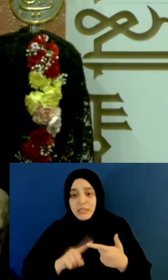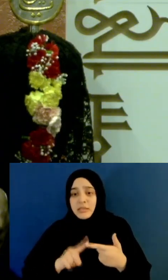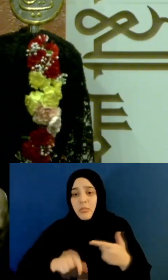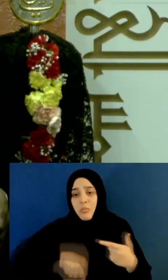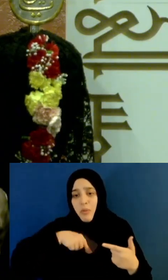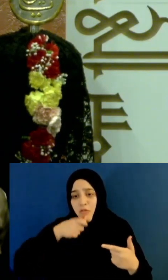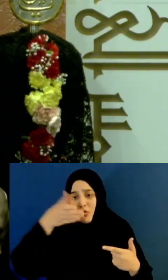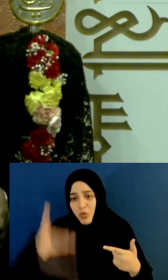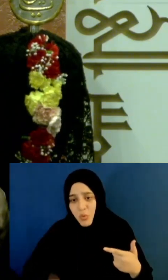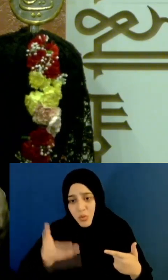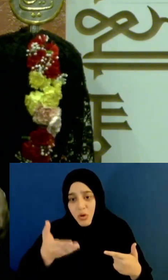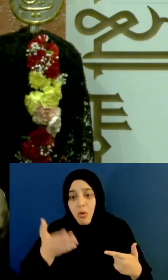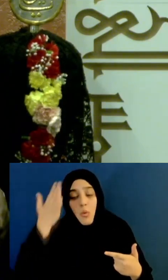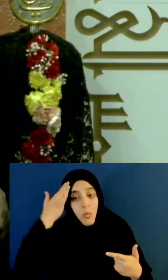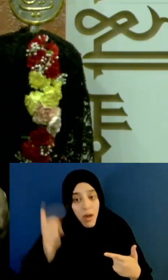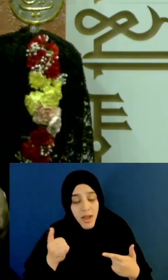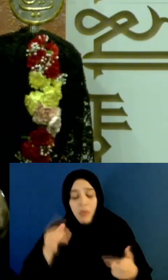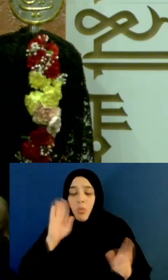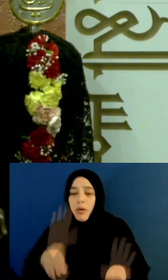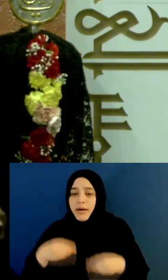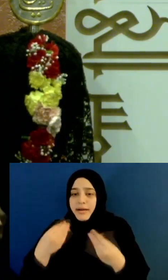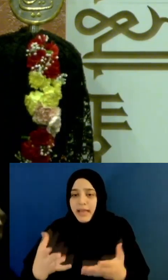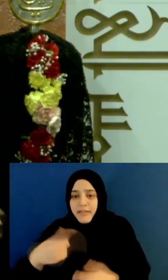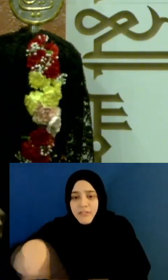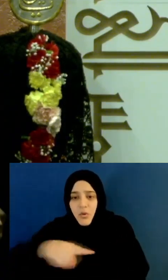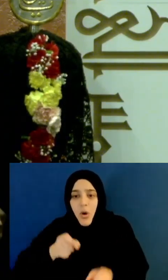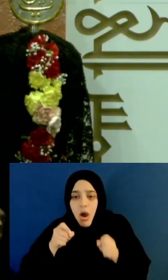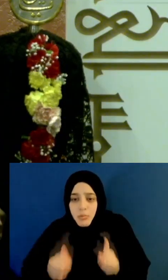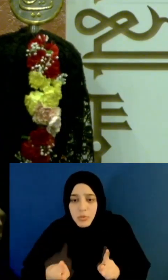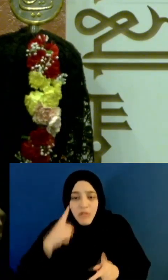the opportunity to express ourselves.